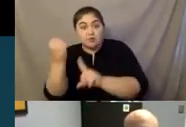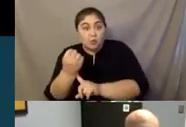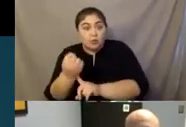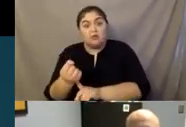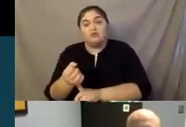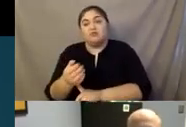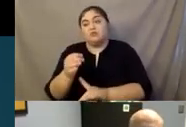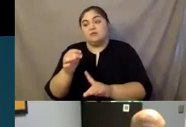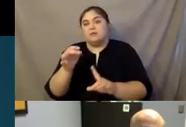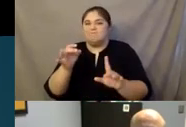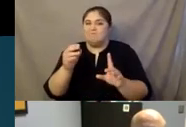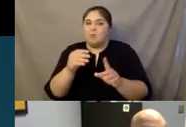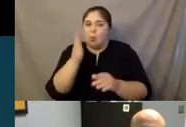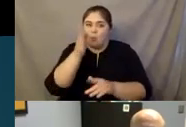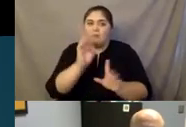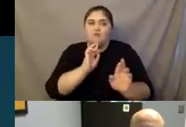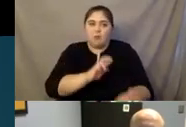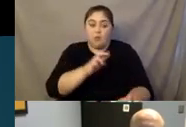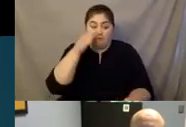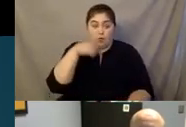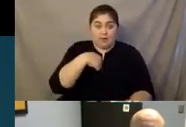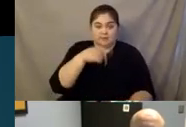to law enforcement as well.